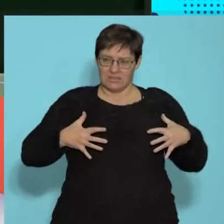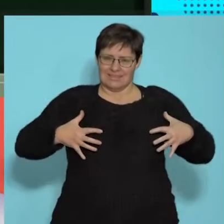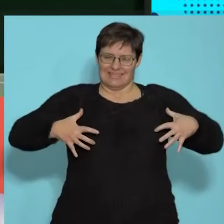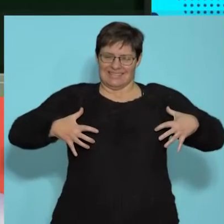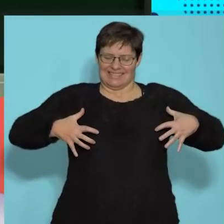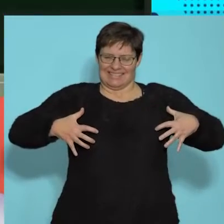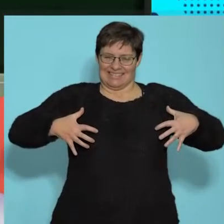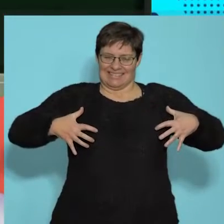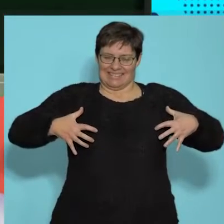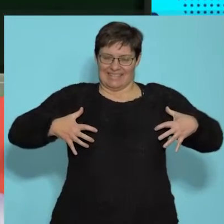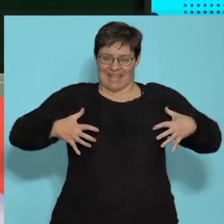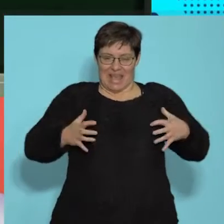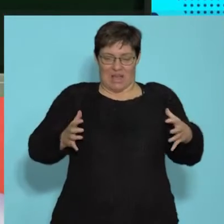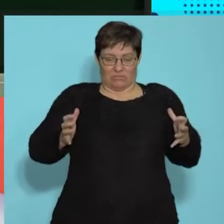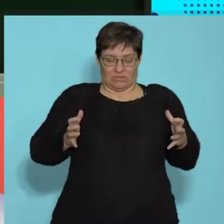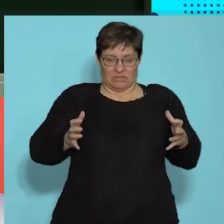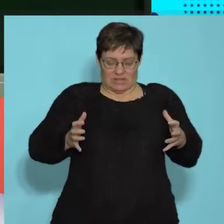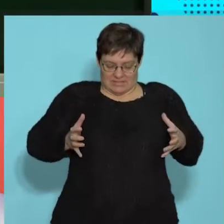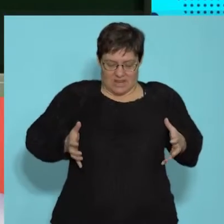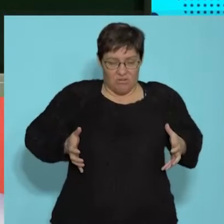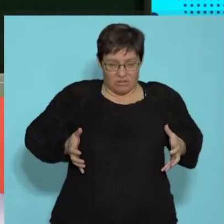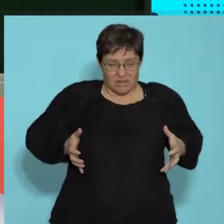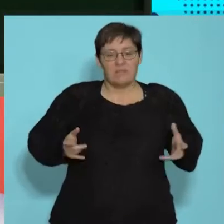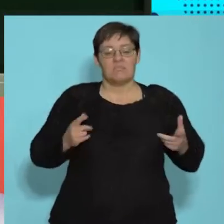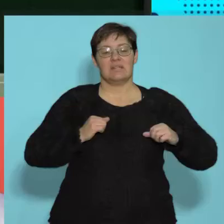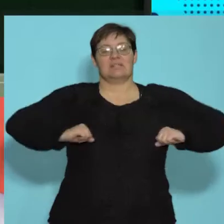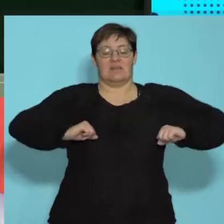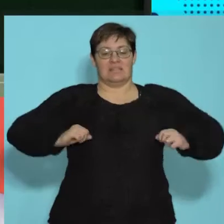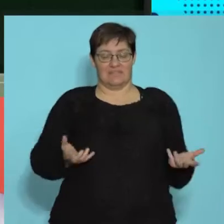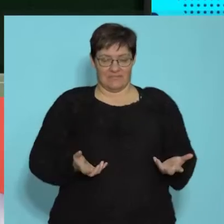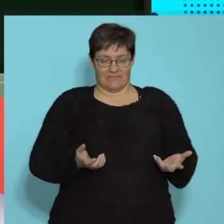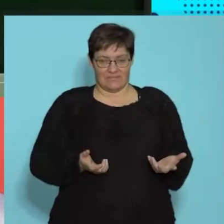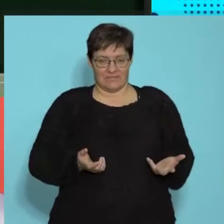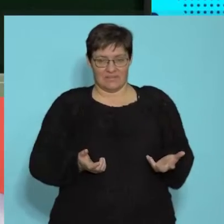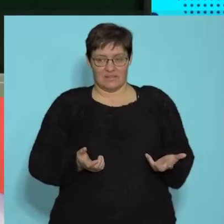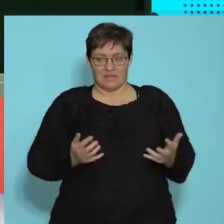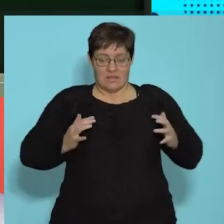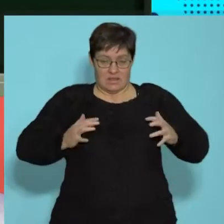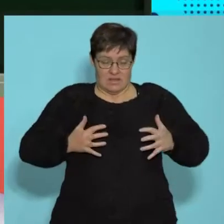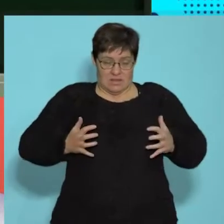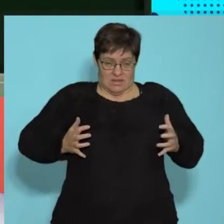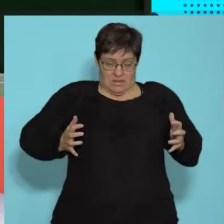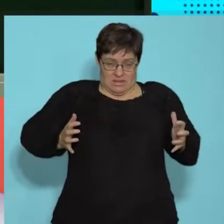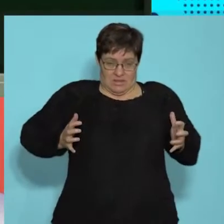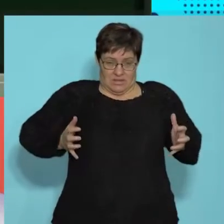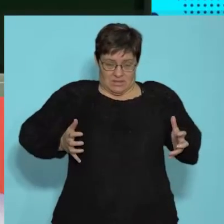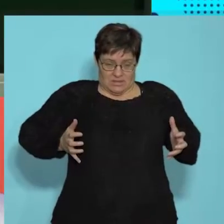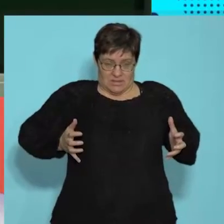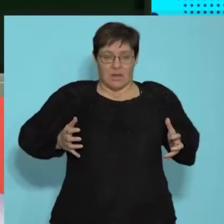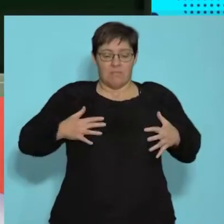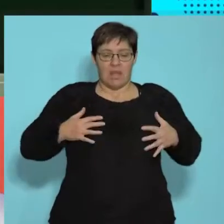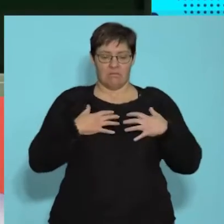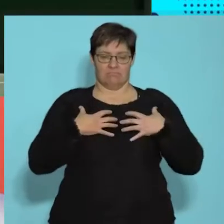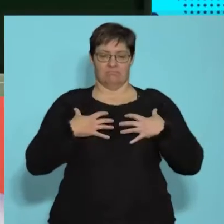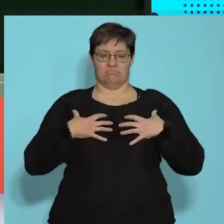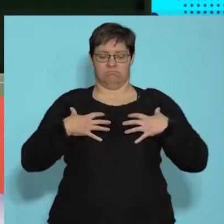go out, right, and down. So what have I made? Space. And when I've made space, my lungs